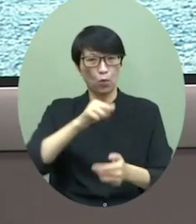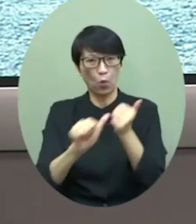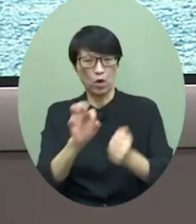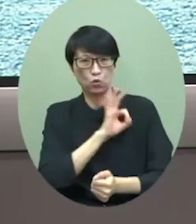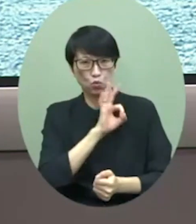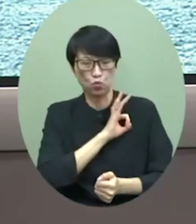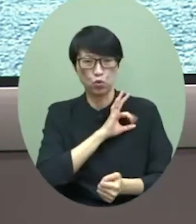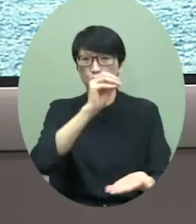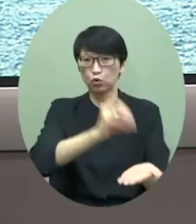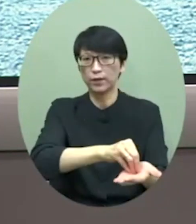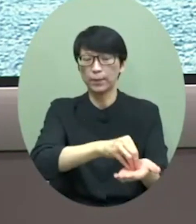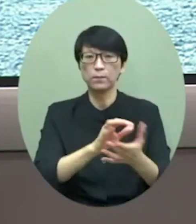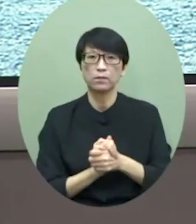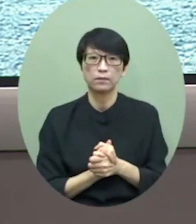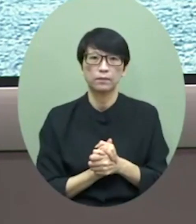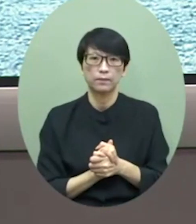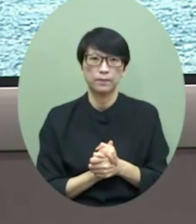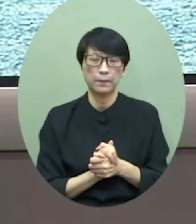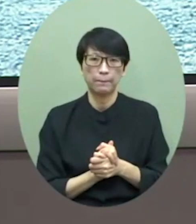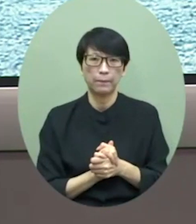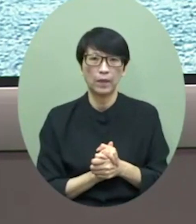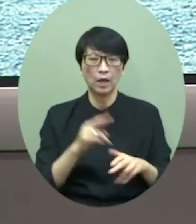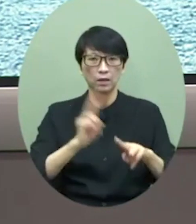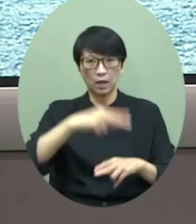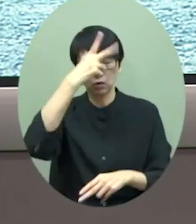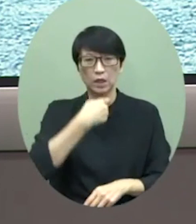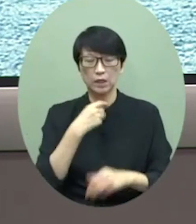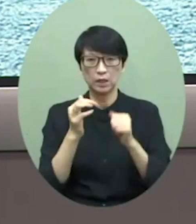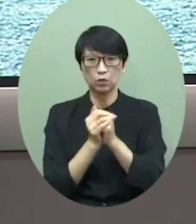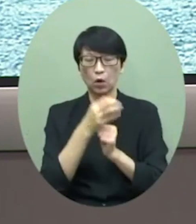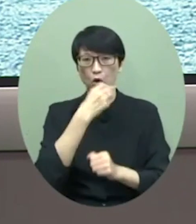with the 1 year postponement and the vacuum arising from it, the